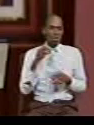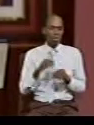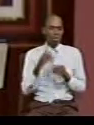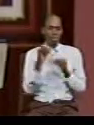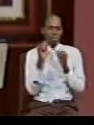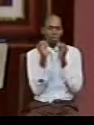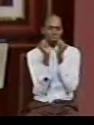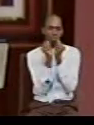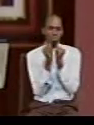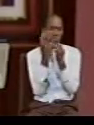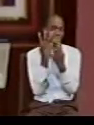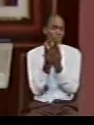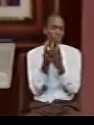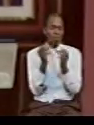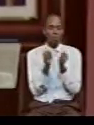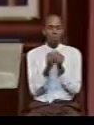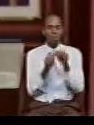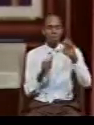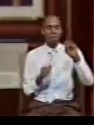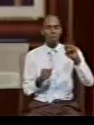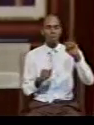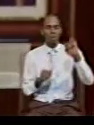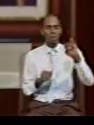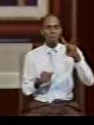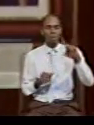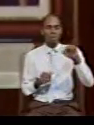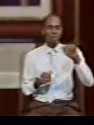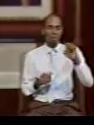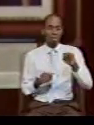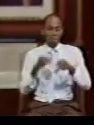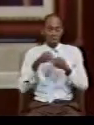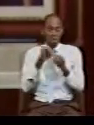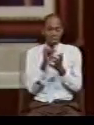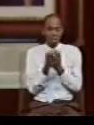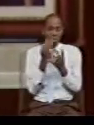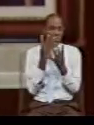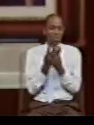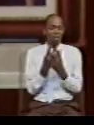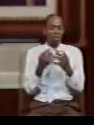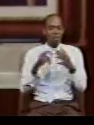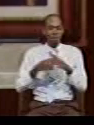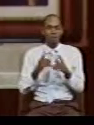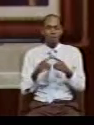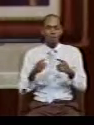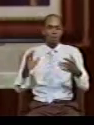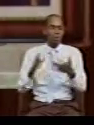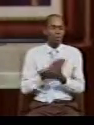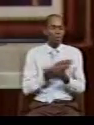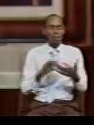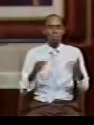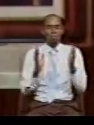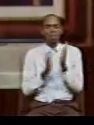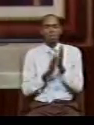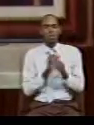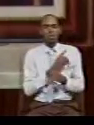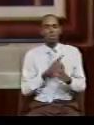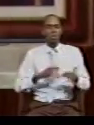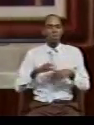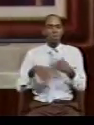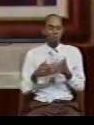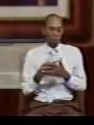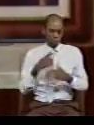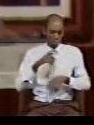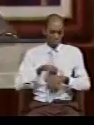the prison, they began to sing and they began to praise the Lord. All their chains were broken.